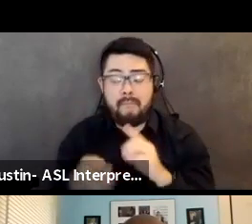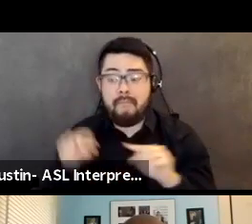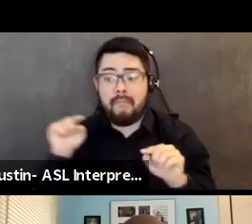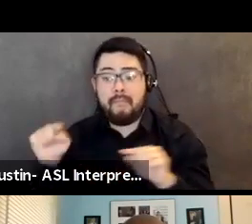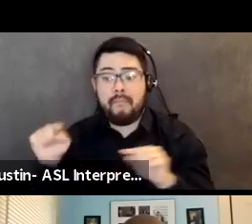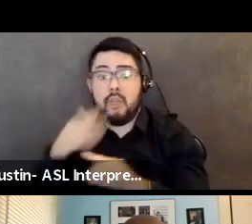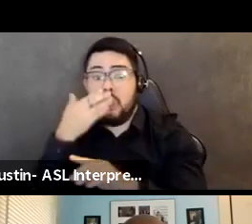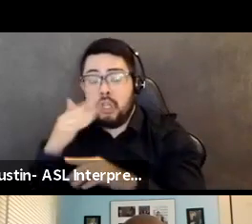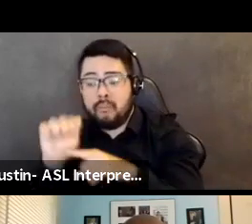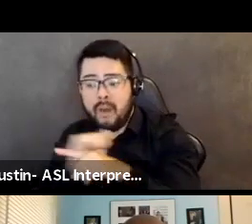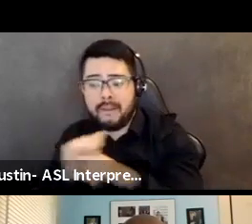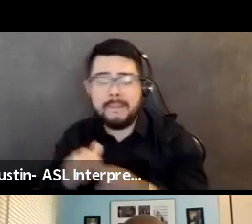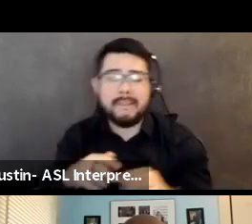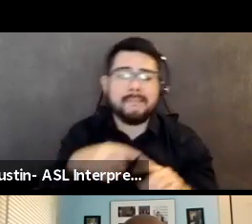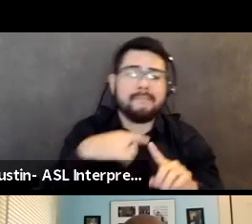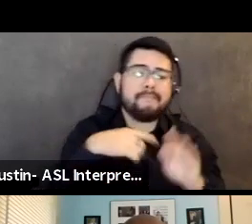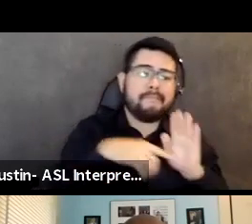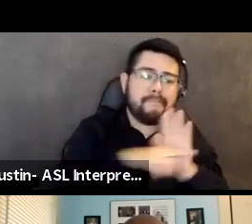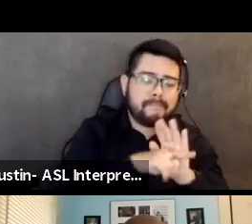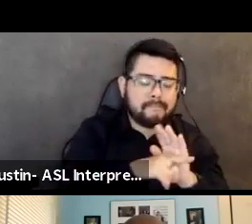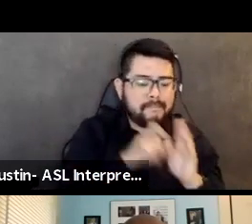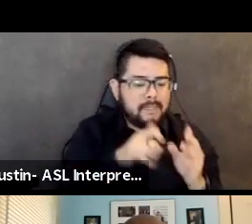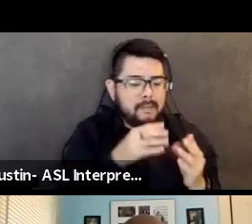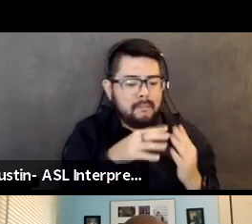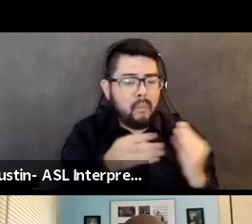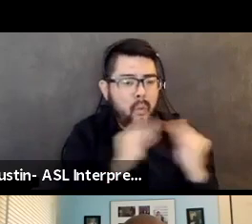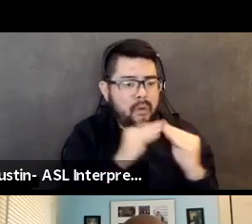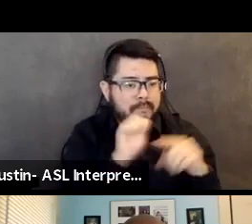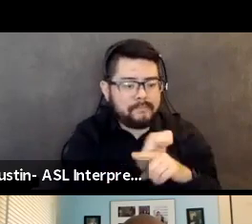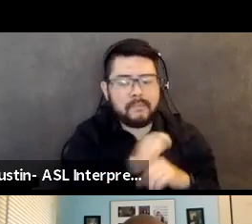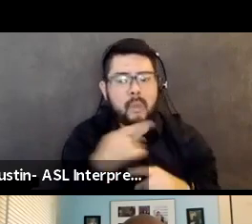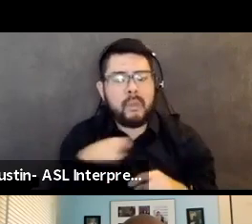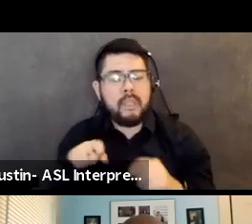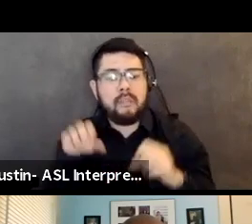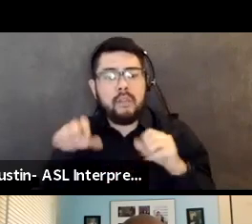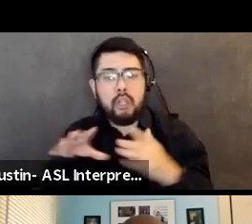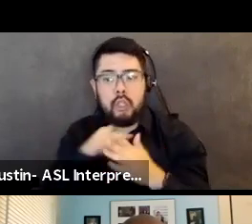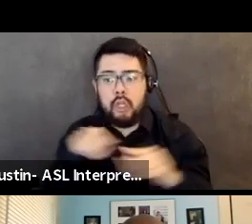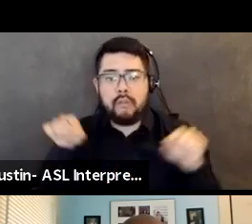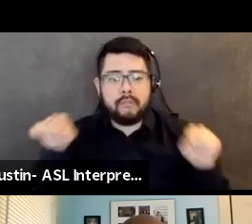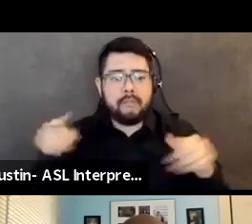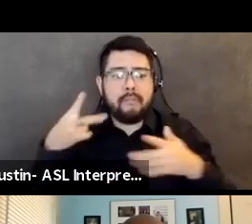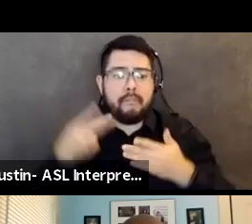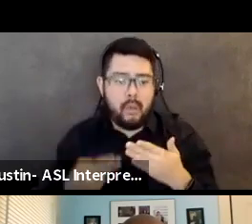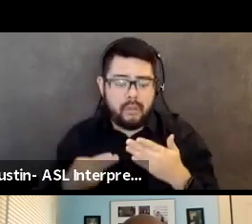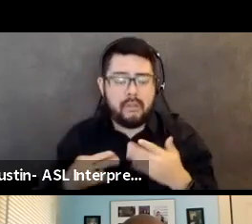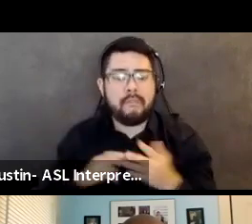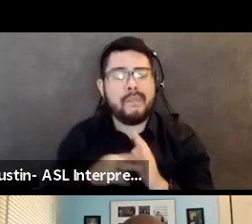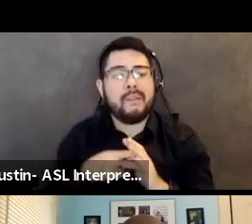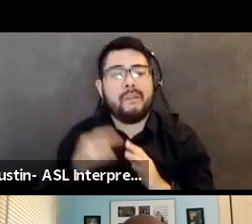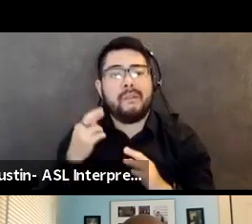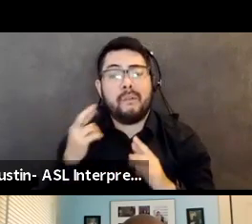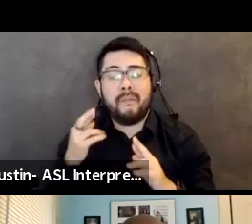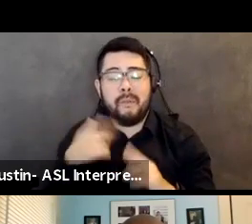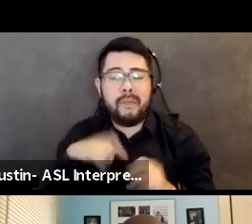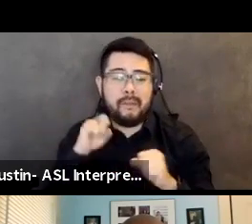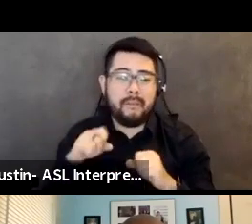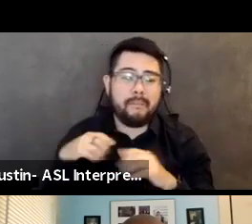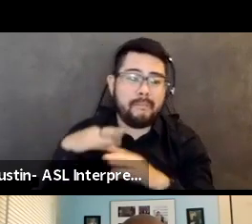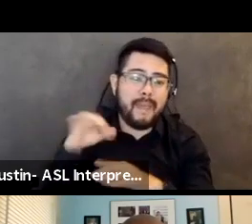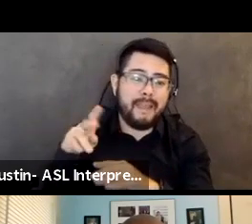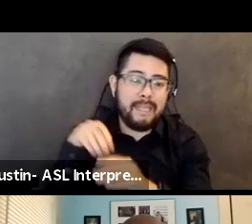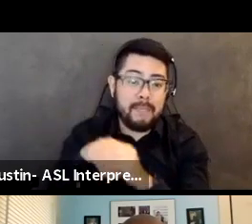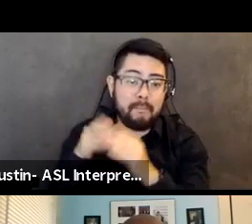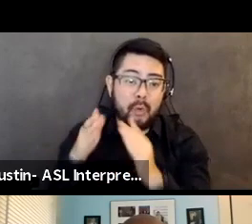working send those as well as the good practices so we can get to better and hopefully great uh and hopefully in person as soon as we